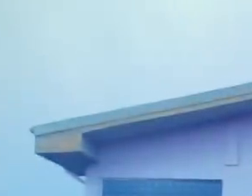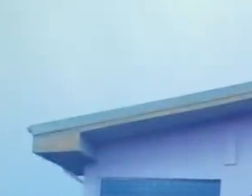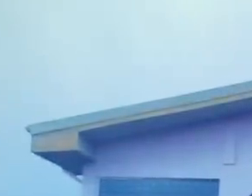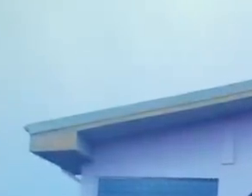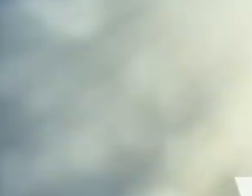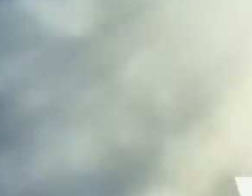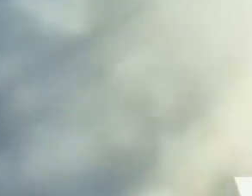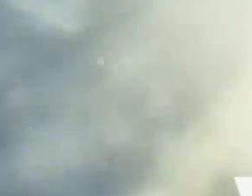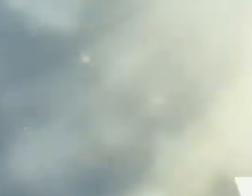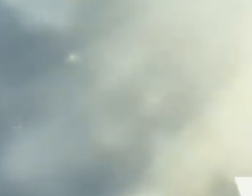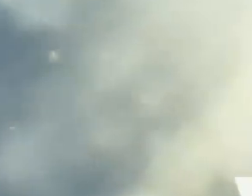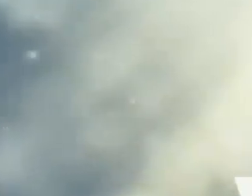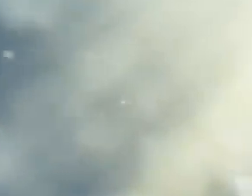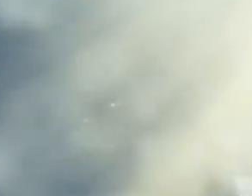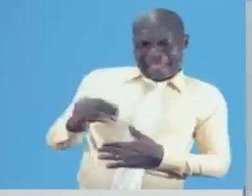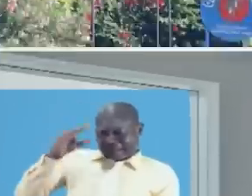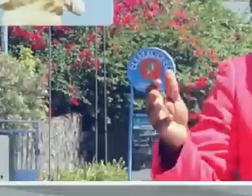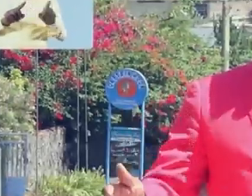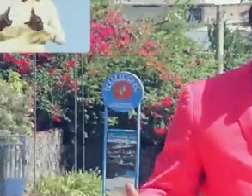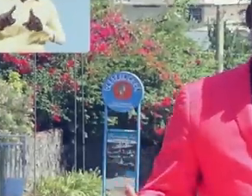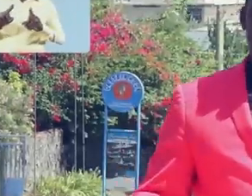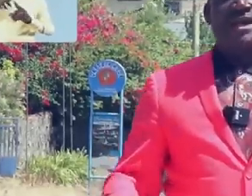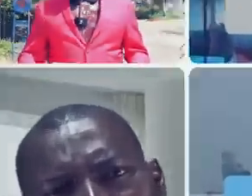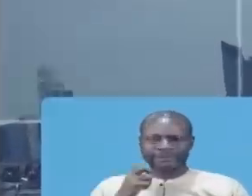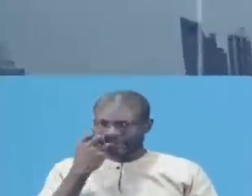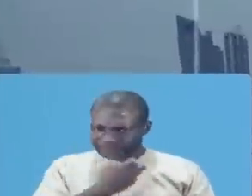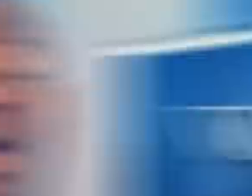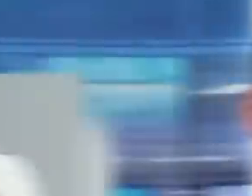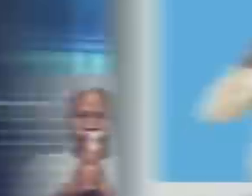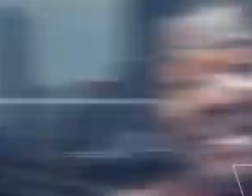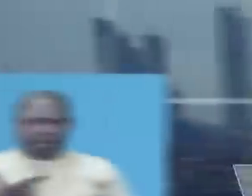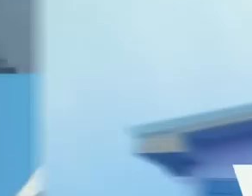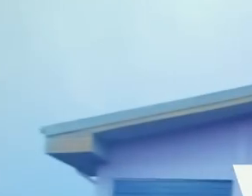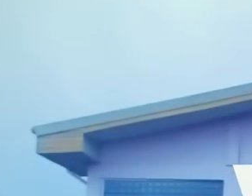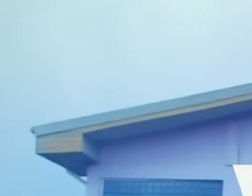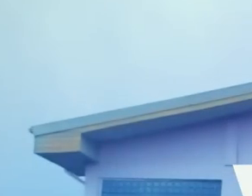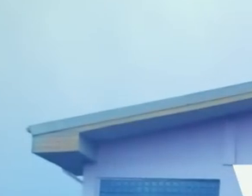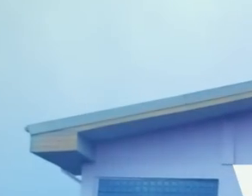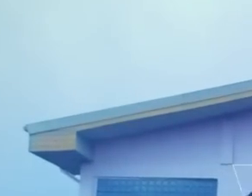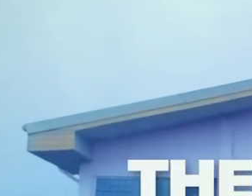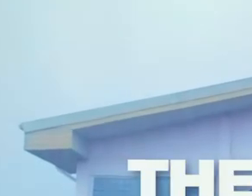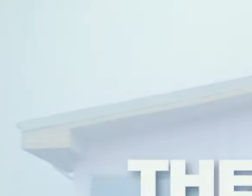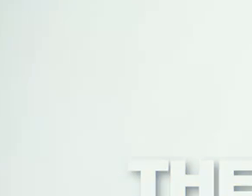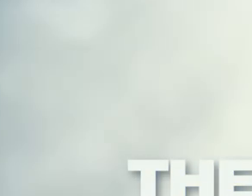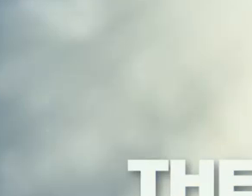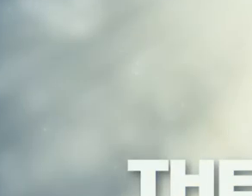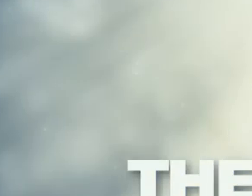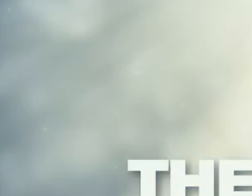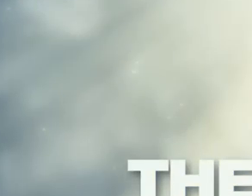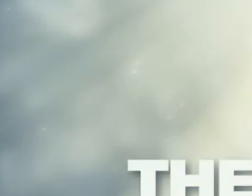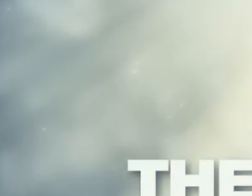great might. There is a God. There is a God. He is alive. He is alive. In